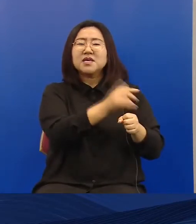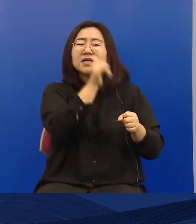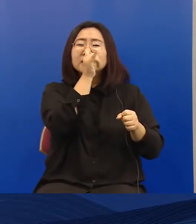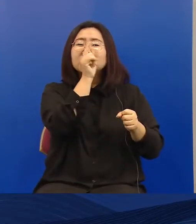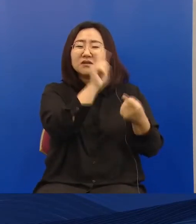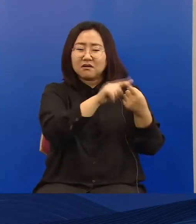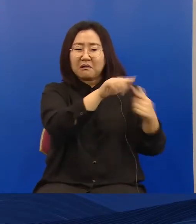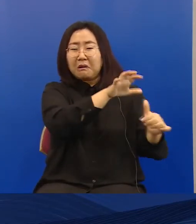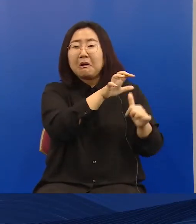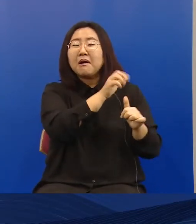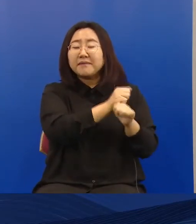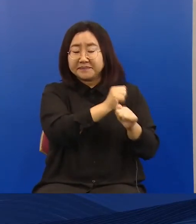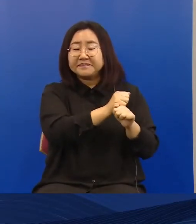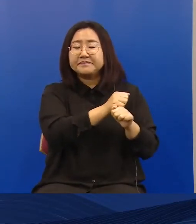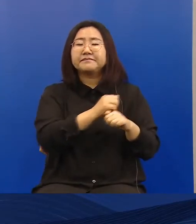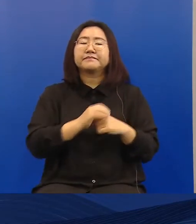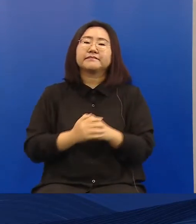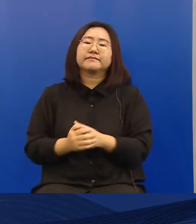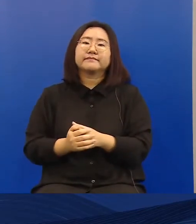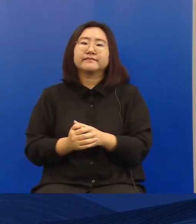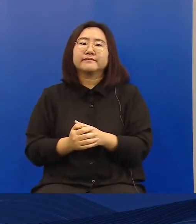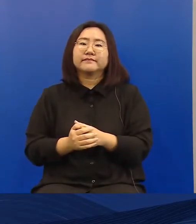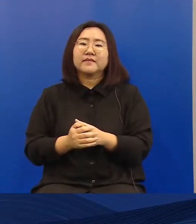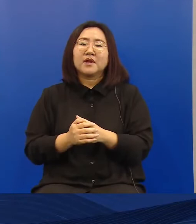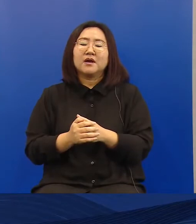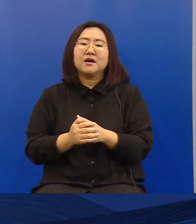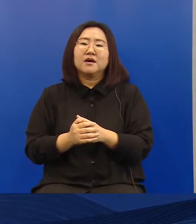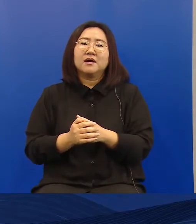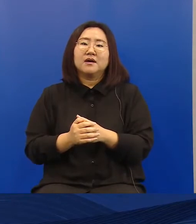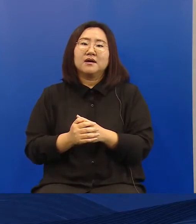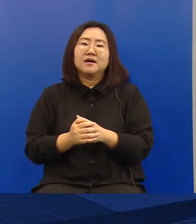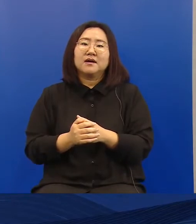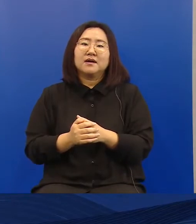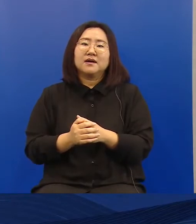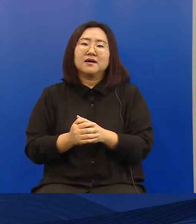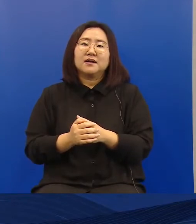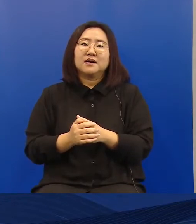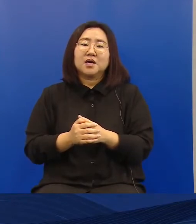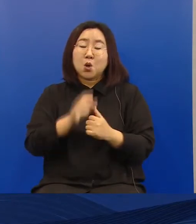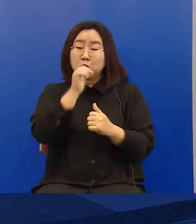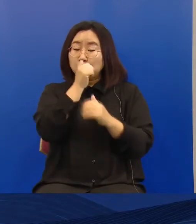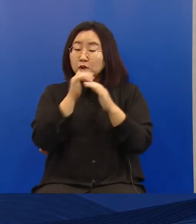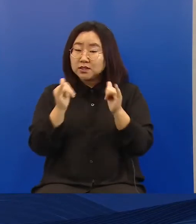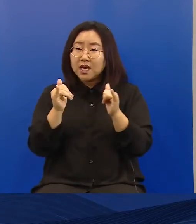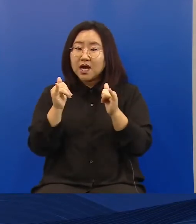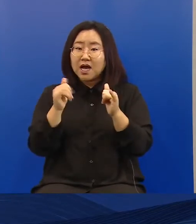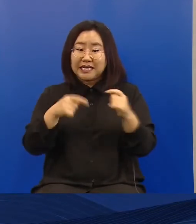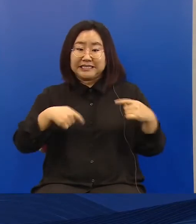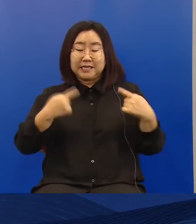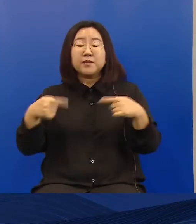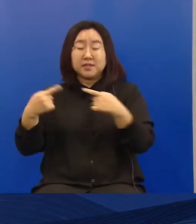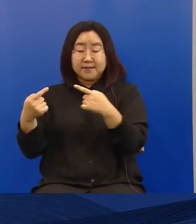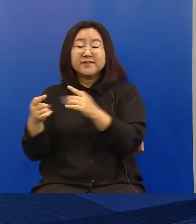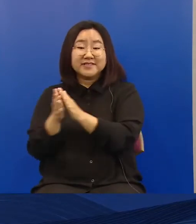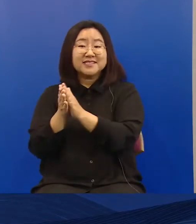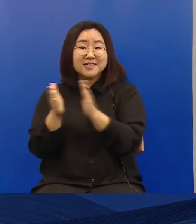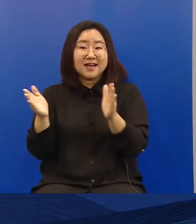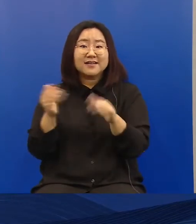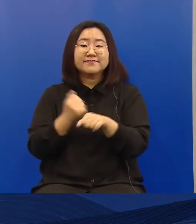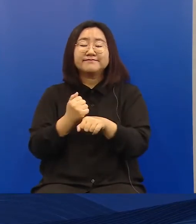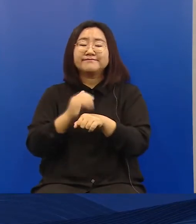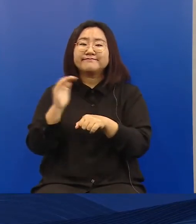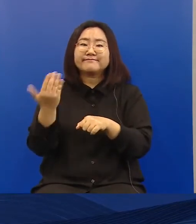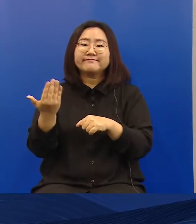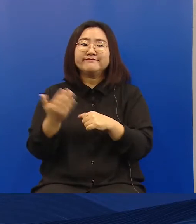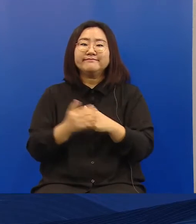using interpreters in this way. But often, this way of providing interpreting